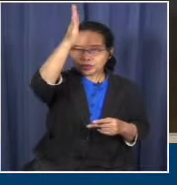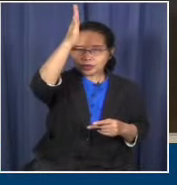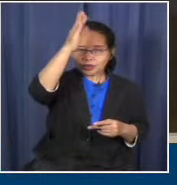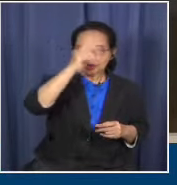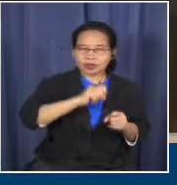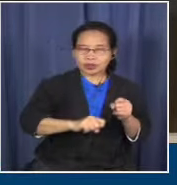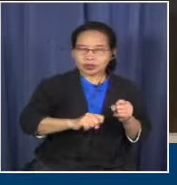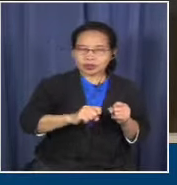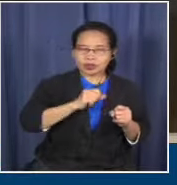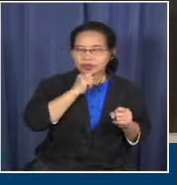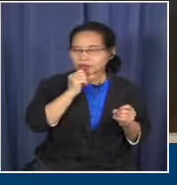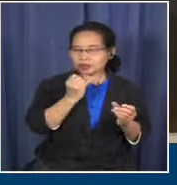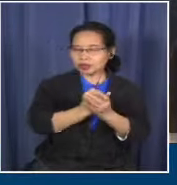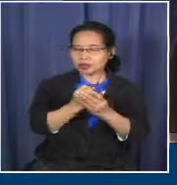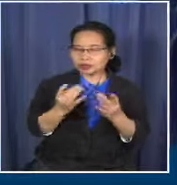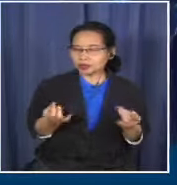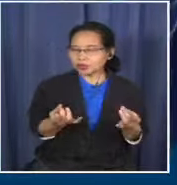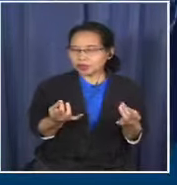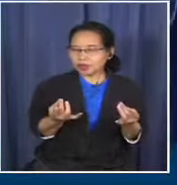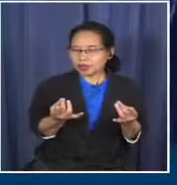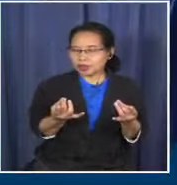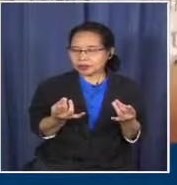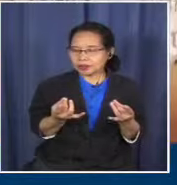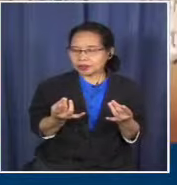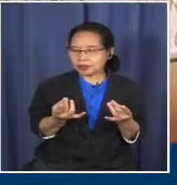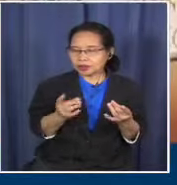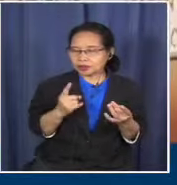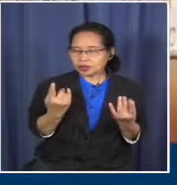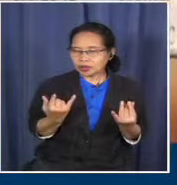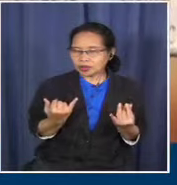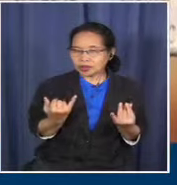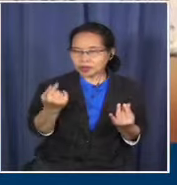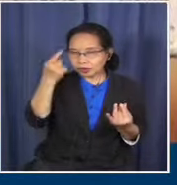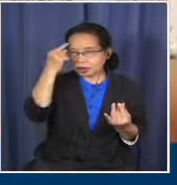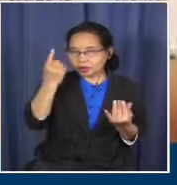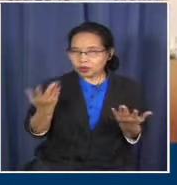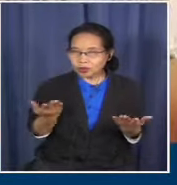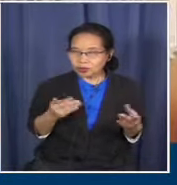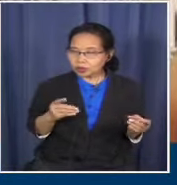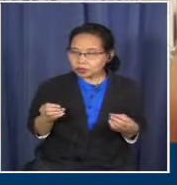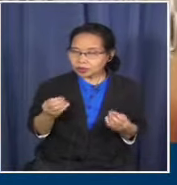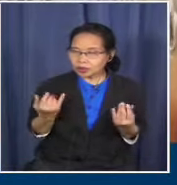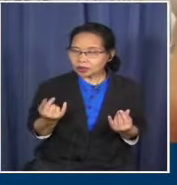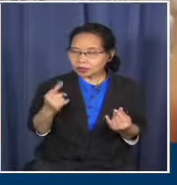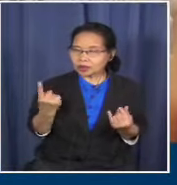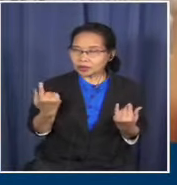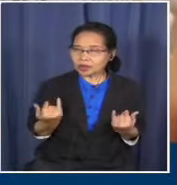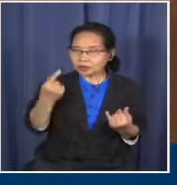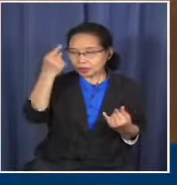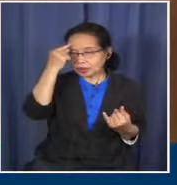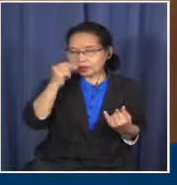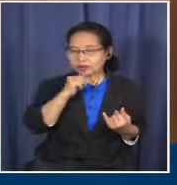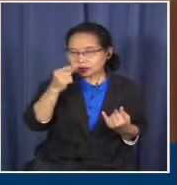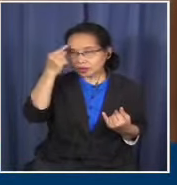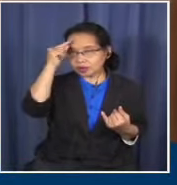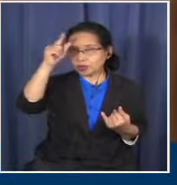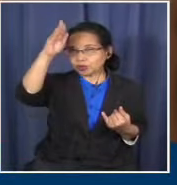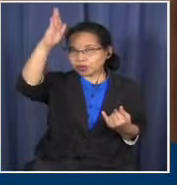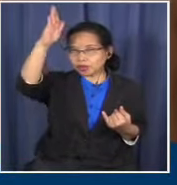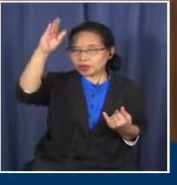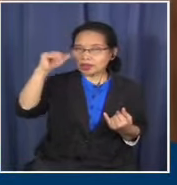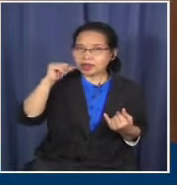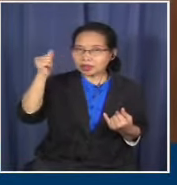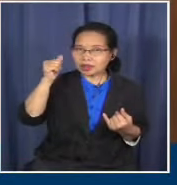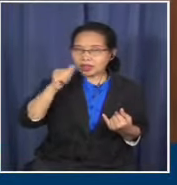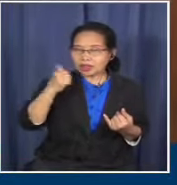correlation between past, present, and future. That is not being taught by Buddha. He said that you should think